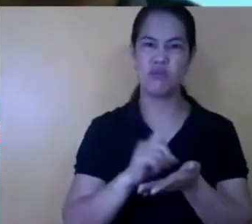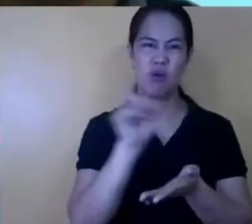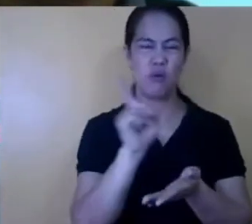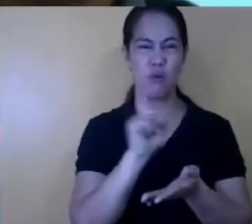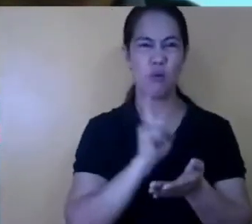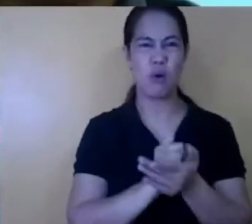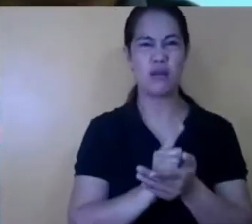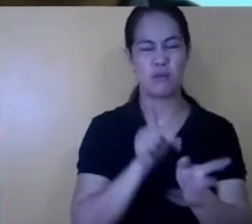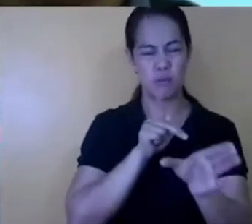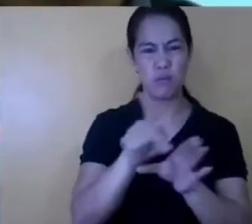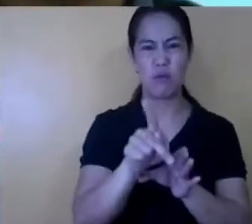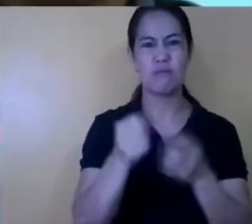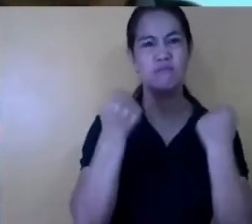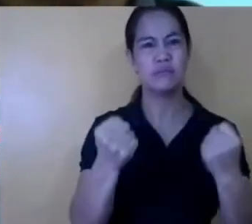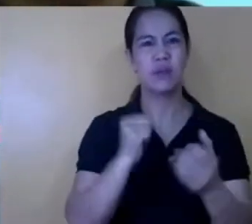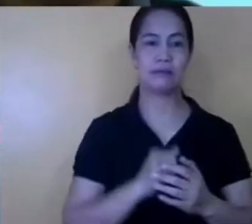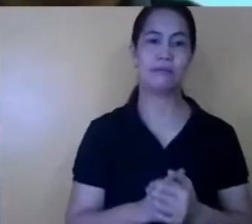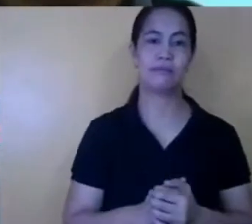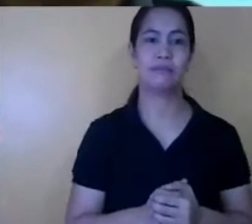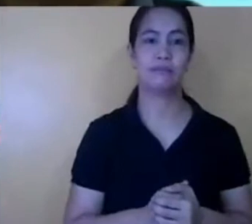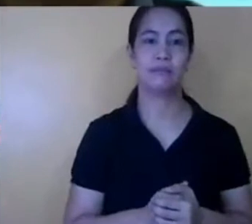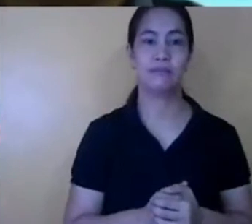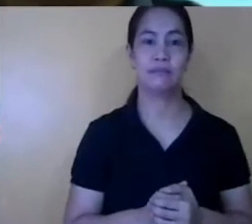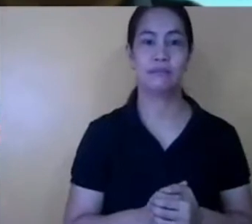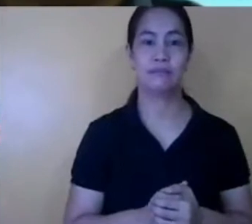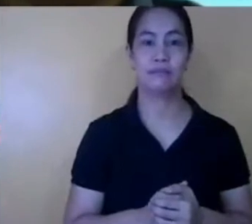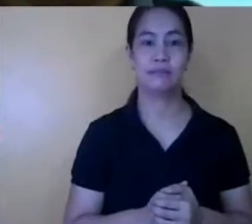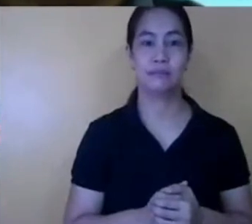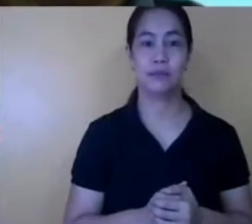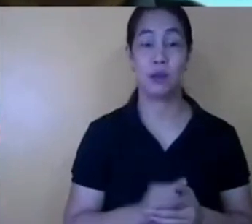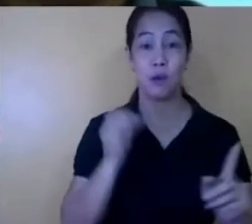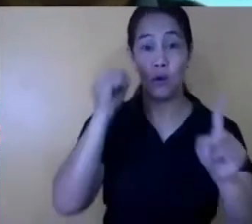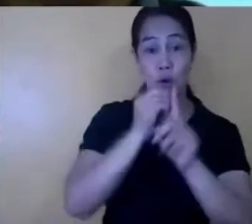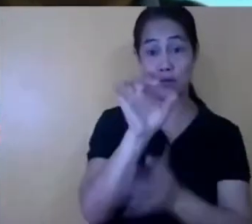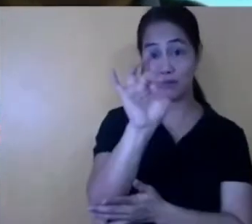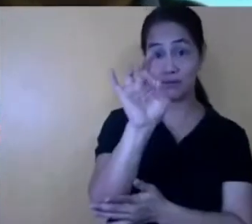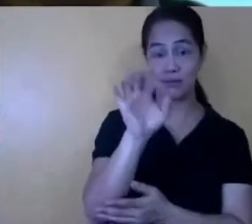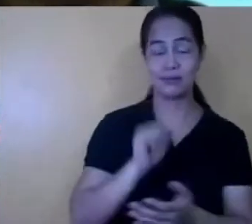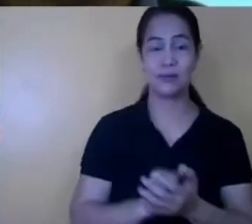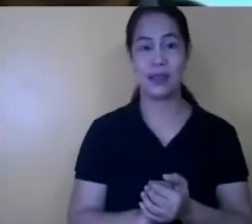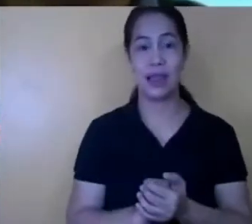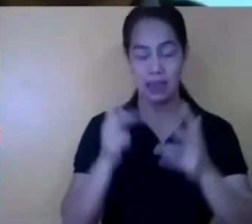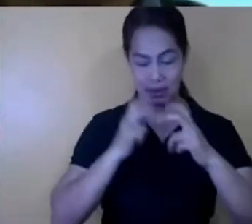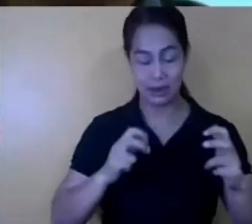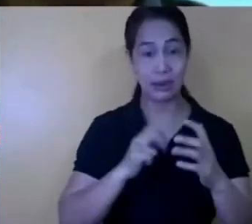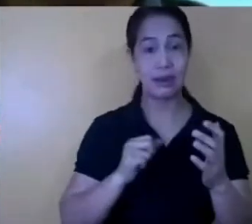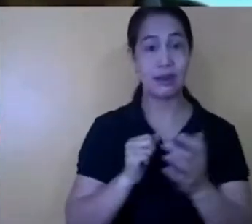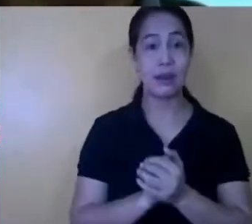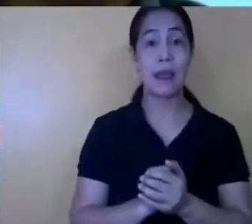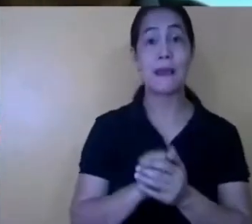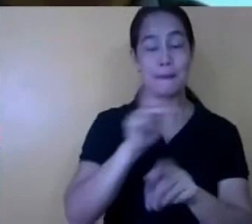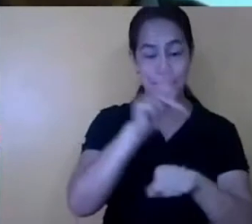strengths, you get unsatisfactory. Objective 18, reflected on the Philippine Professional Standards for